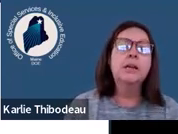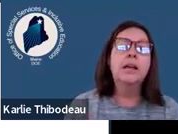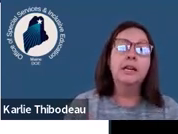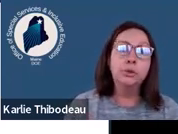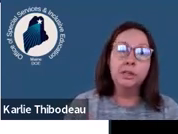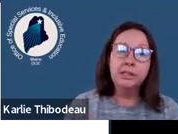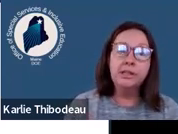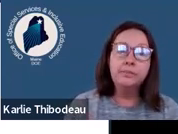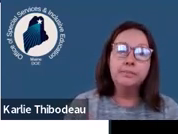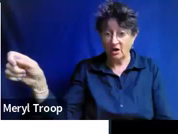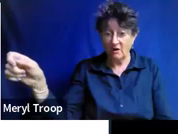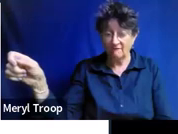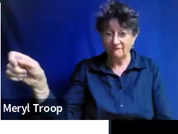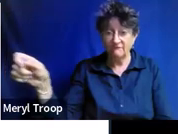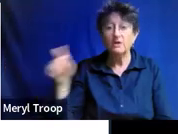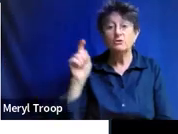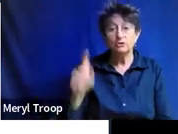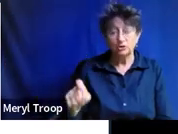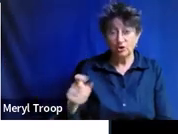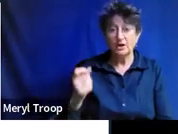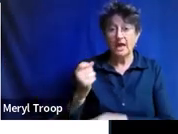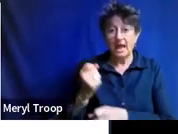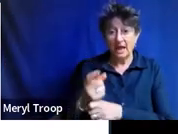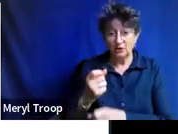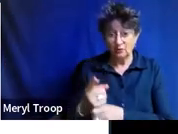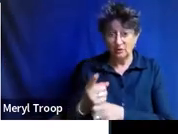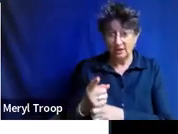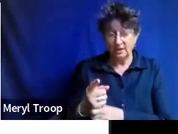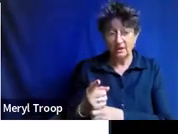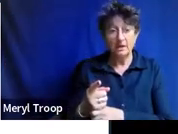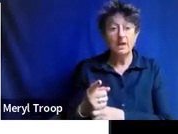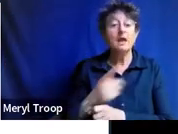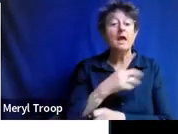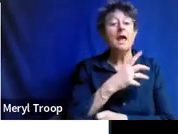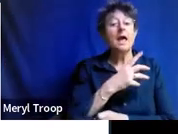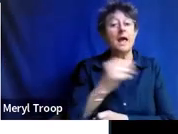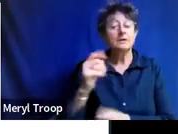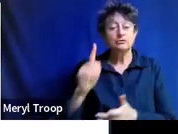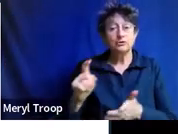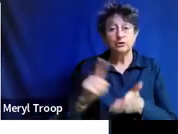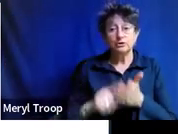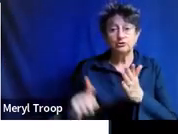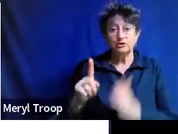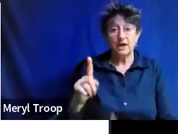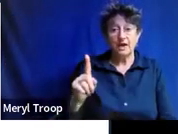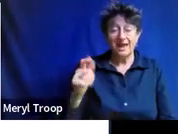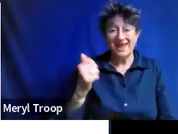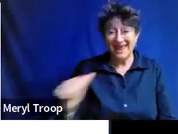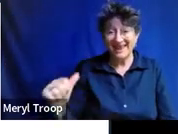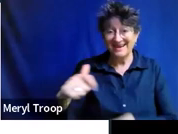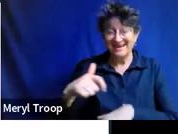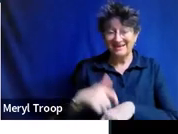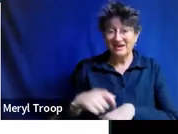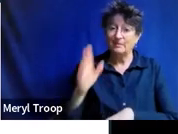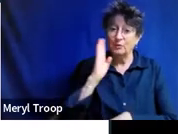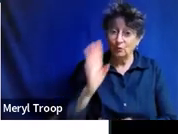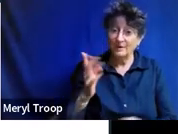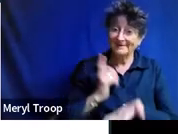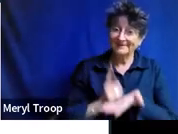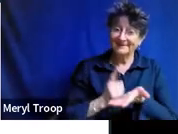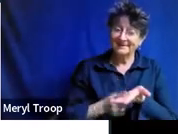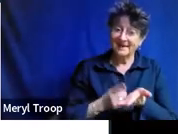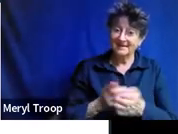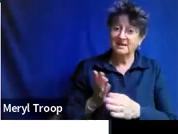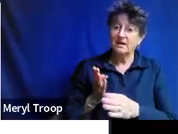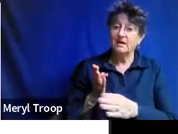be done annually, but it really needs to be checked off anytime you're going to discuss post-secondary goals and